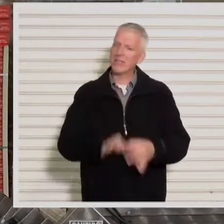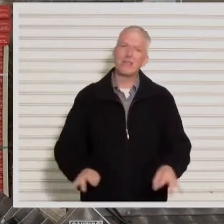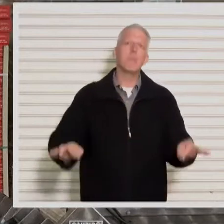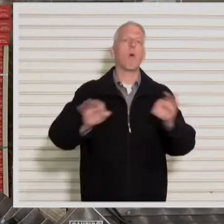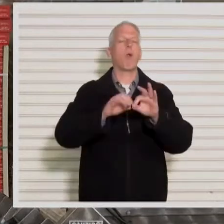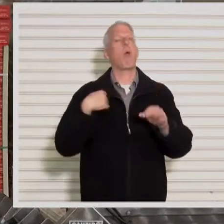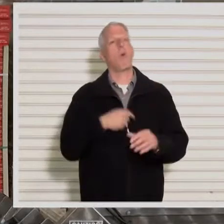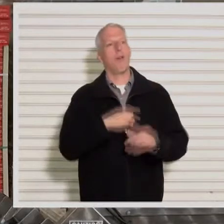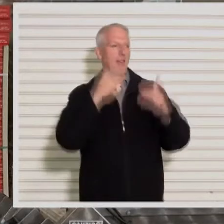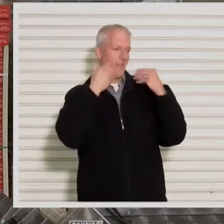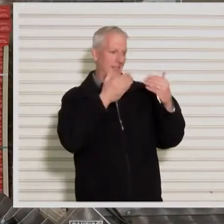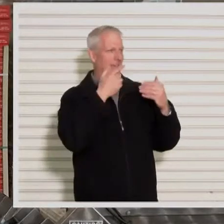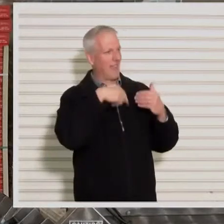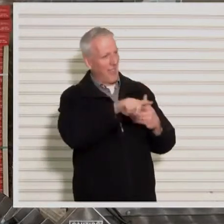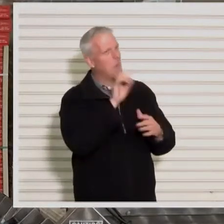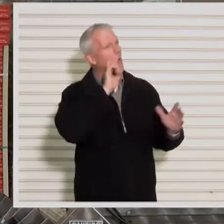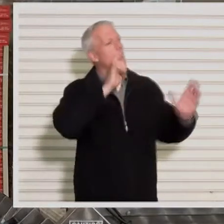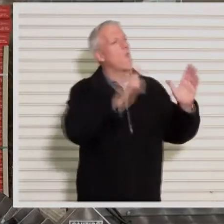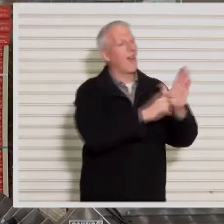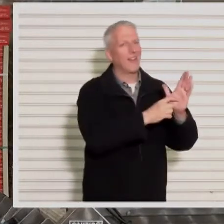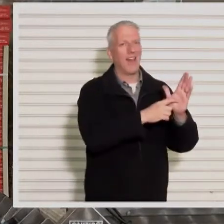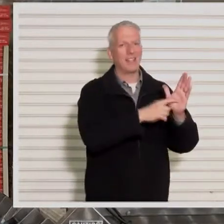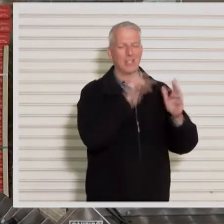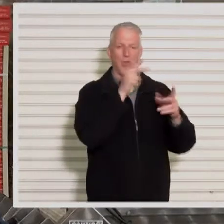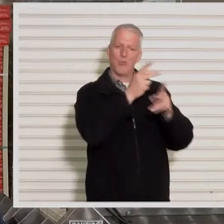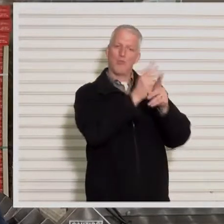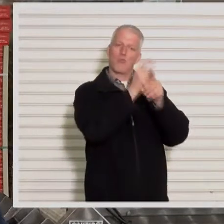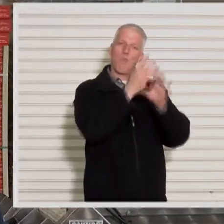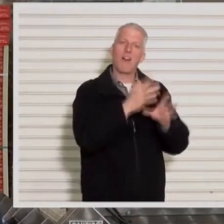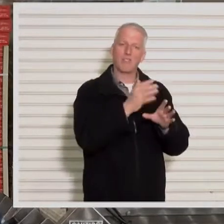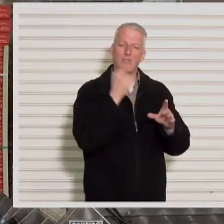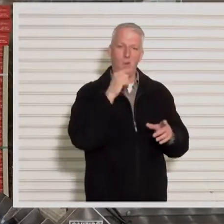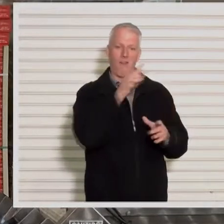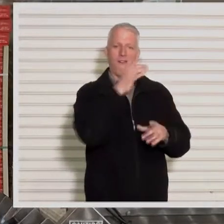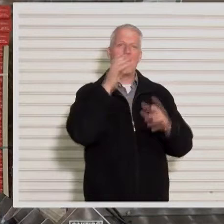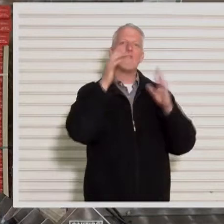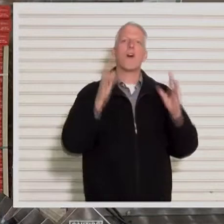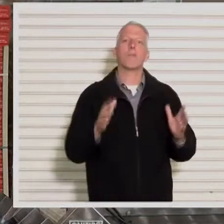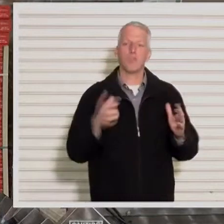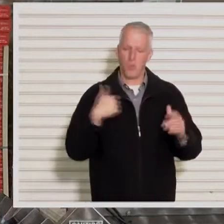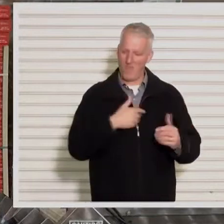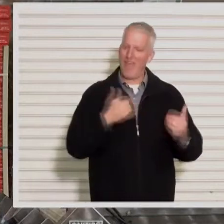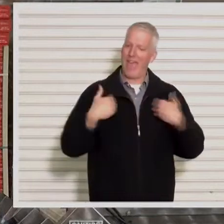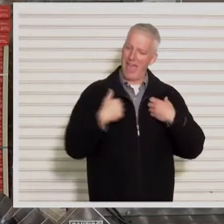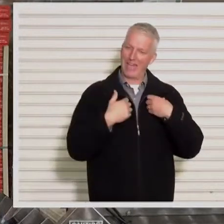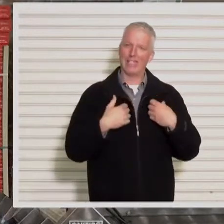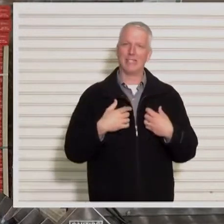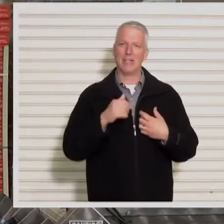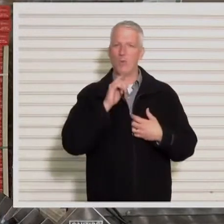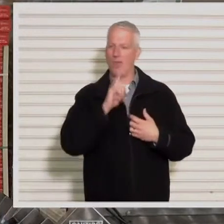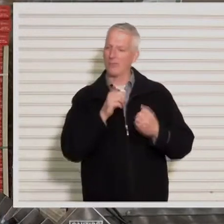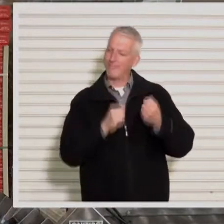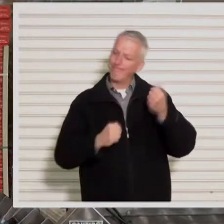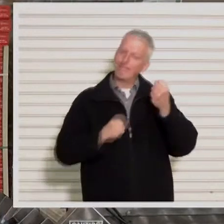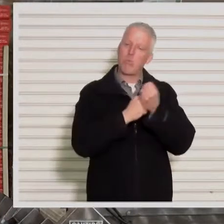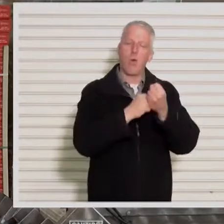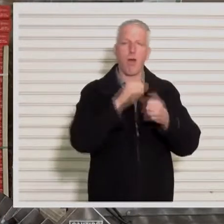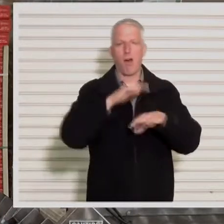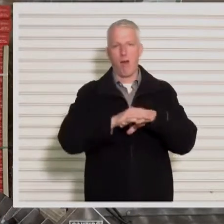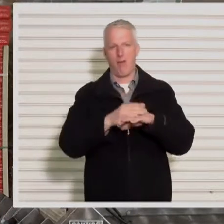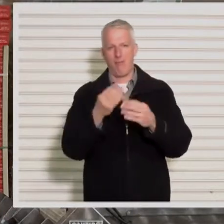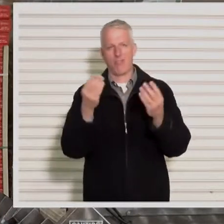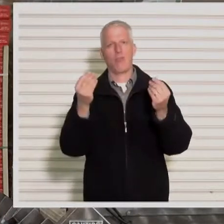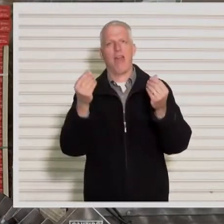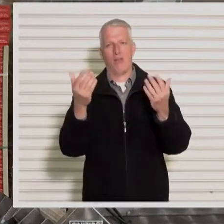we thank them and recognize them. And without a doubt, we've had a champion on the ground, and we're lucky to have what I have